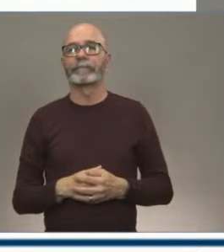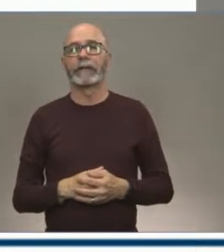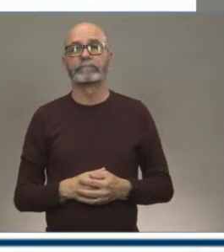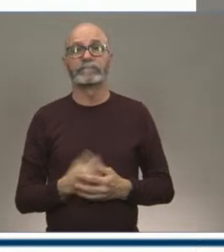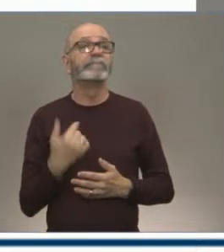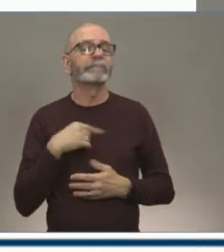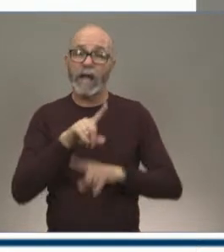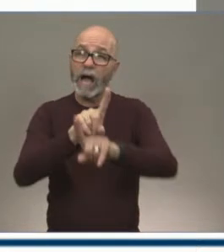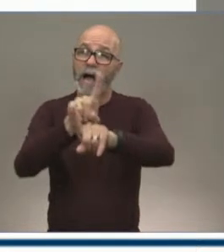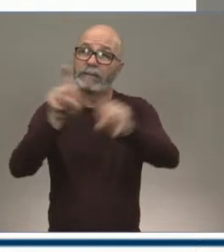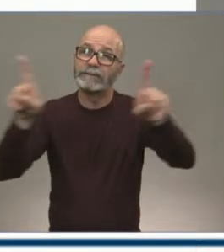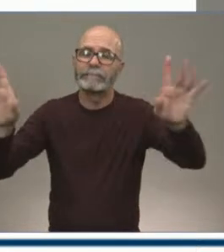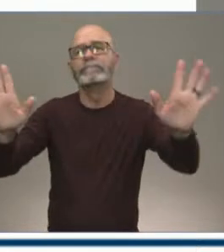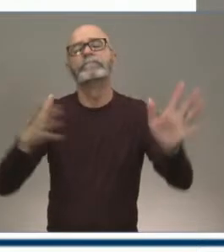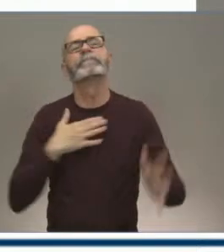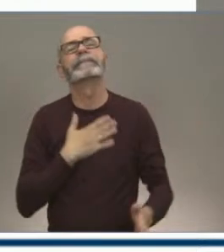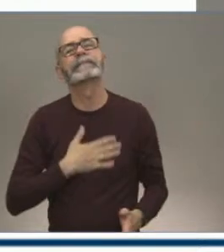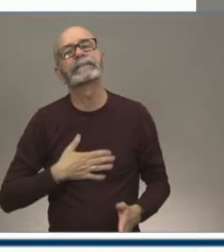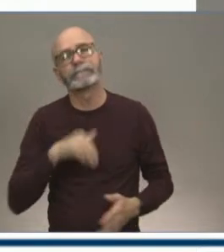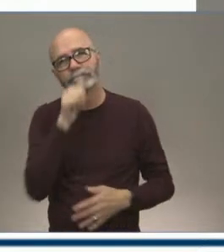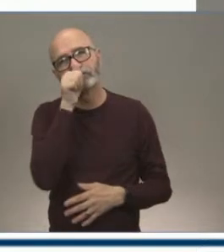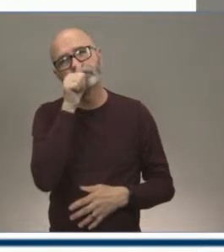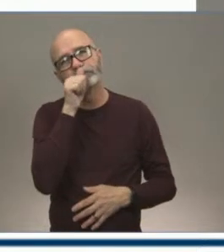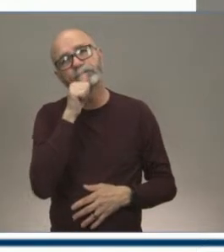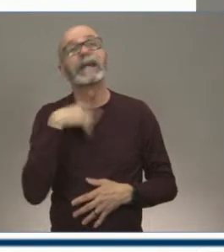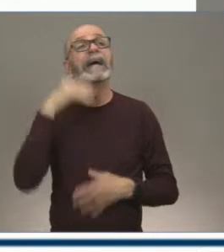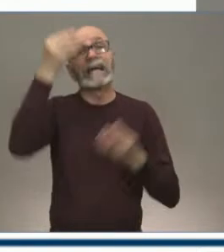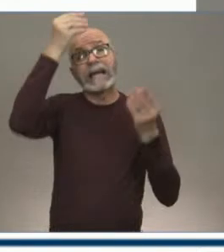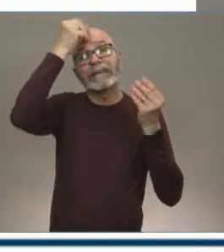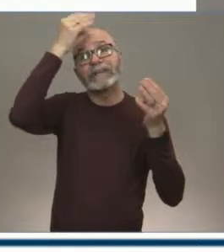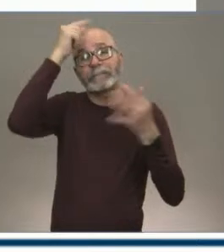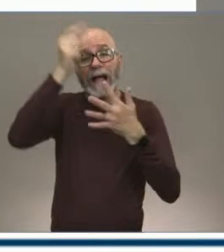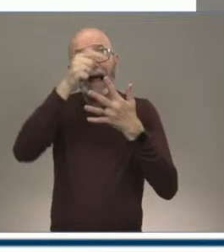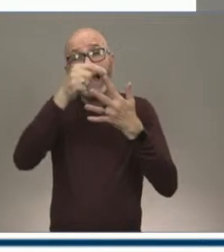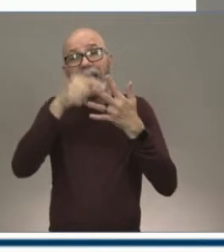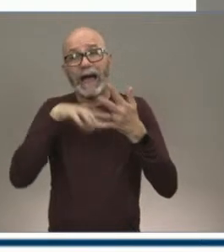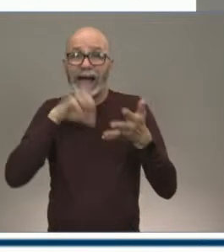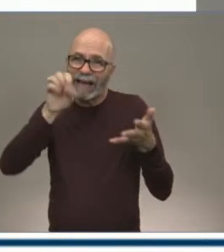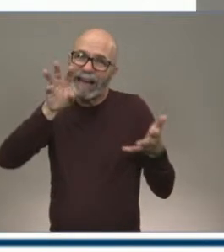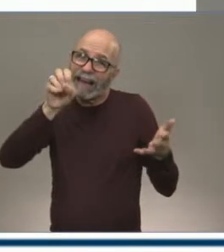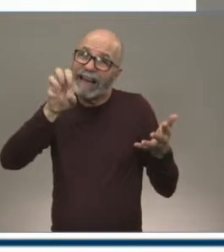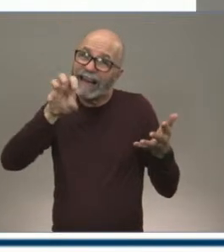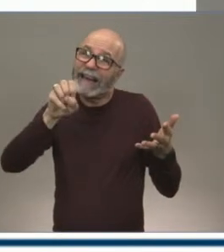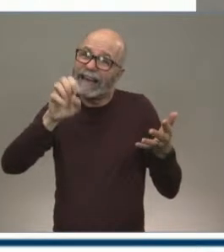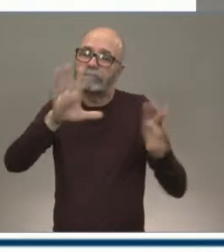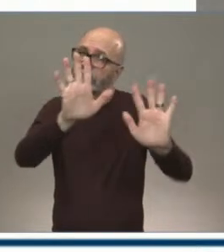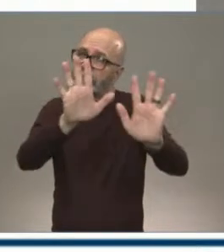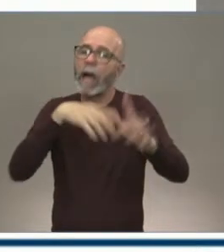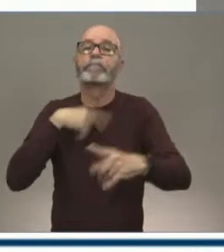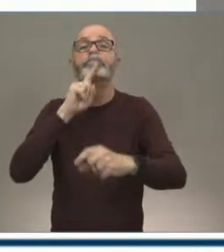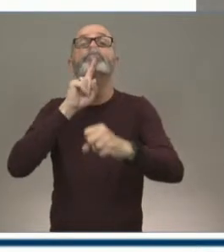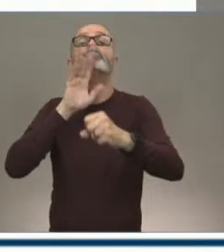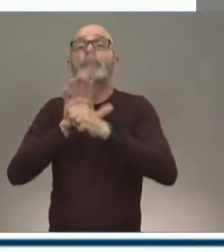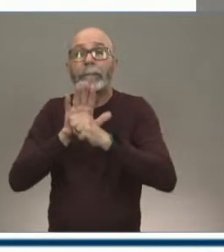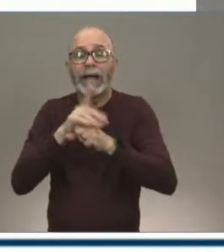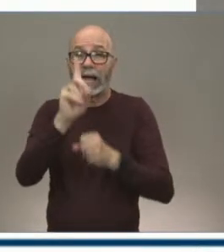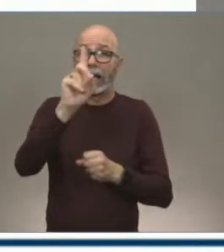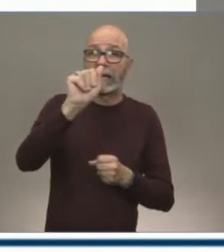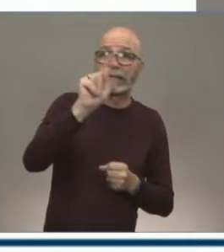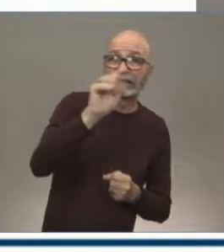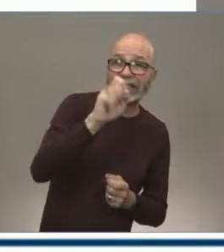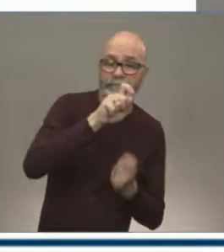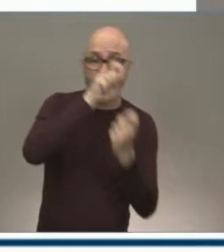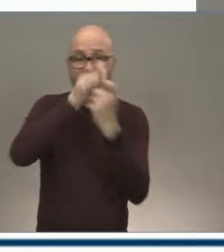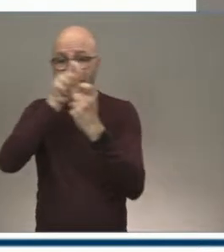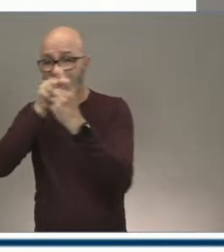we get all the details rolled out. But we wanted to make sure we have confirmed the dates and times. We wanted to make sure